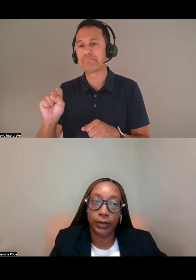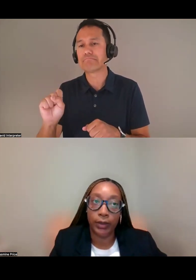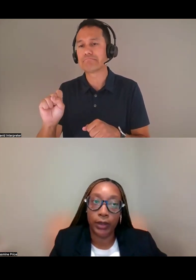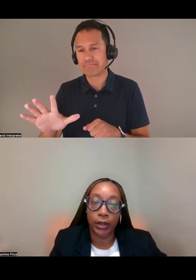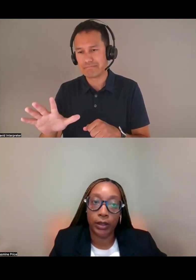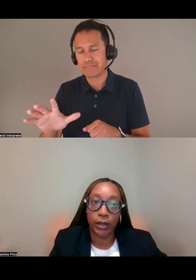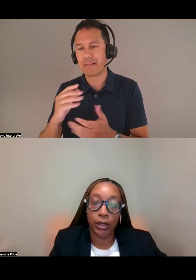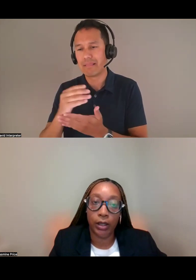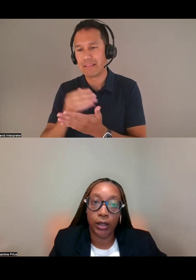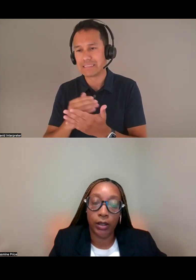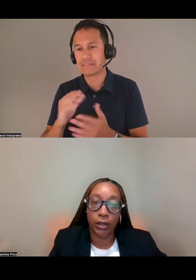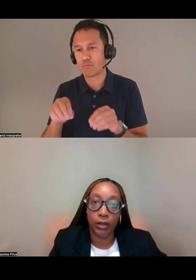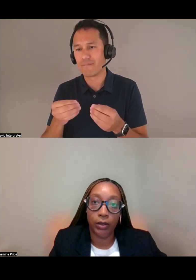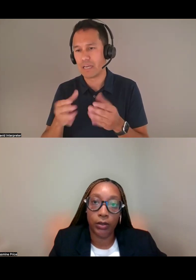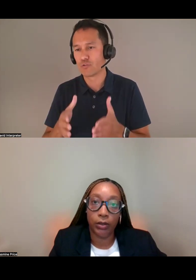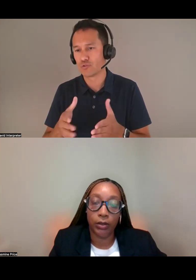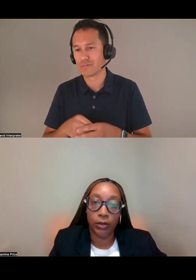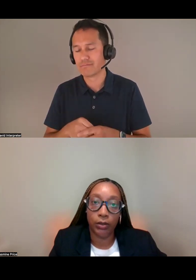area.